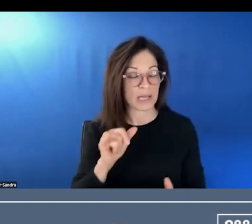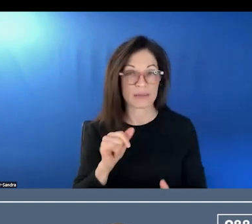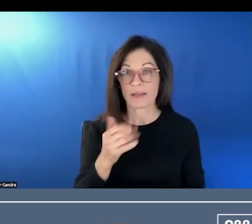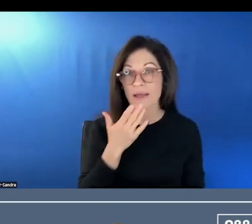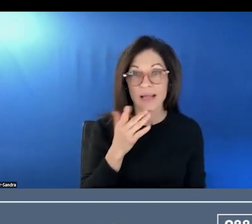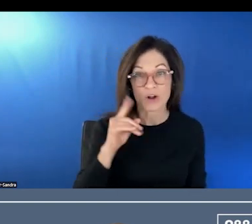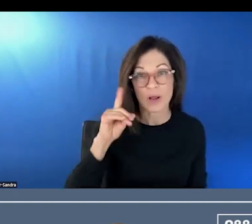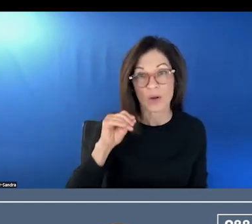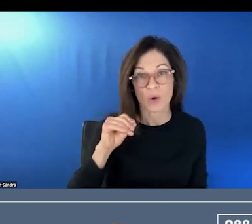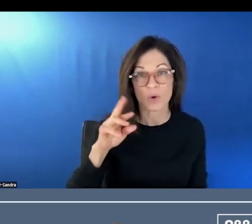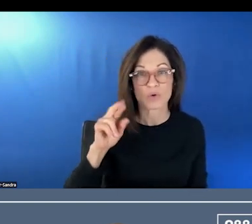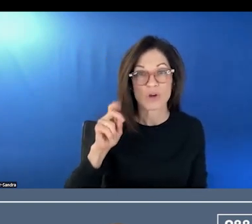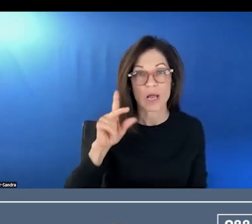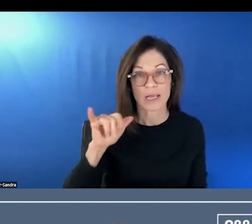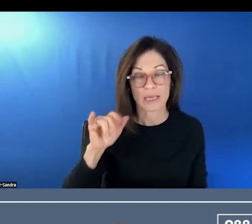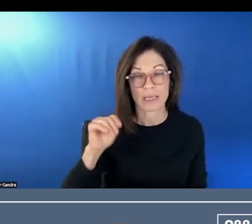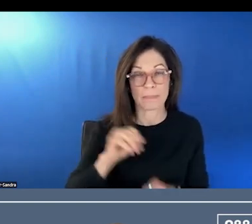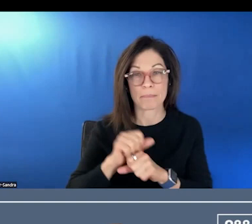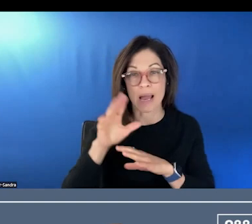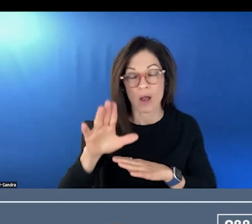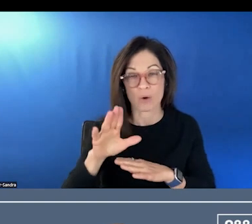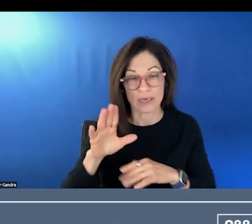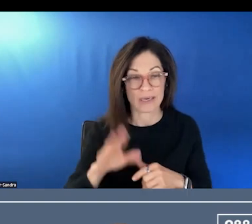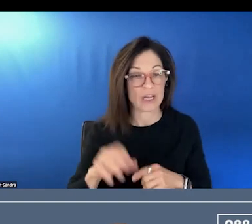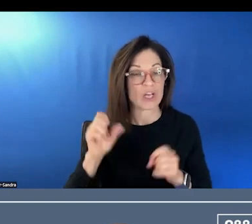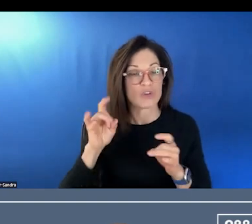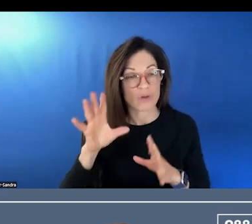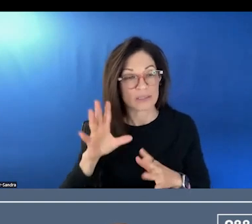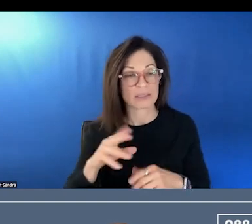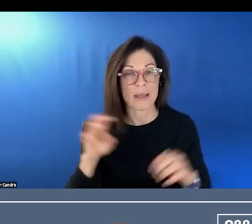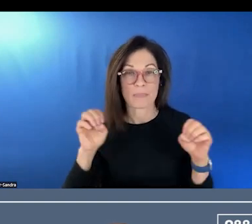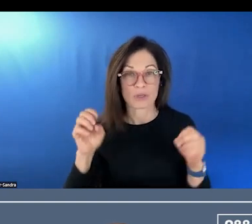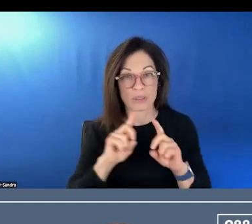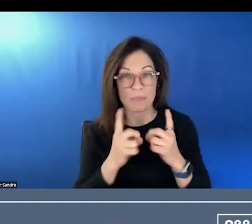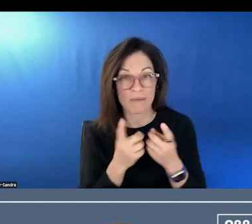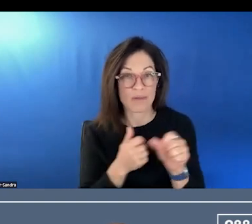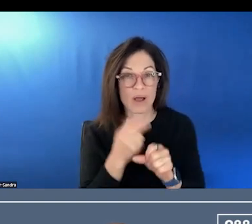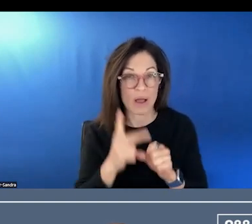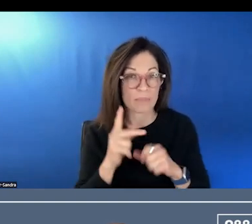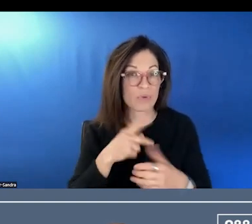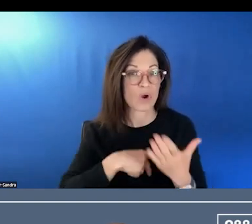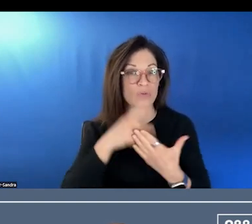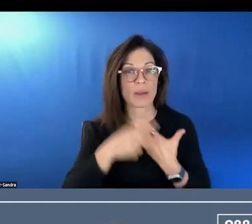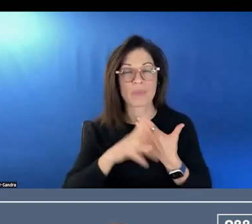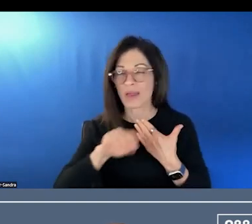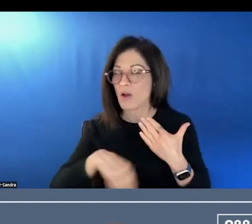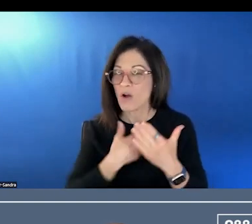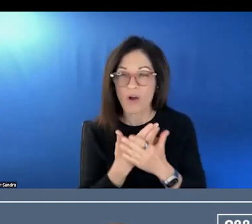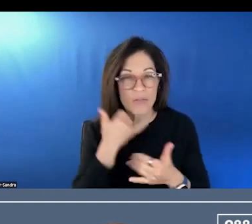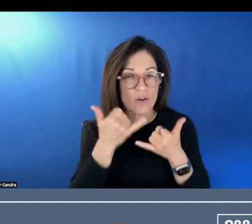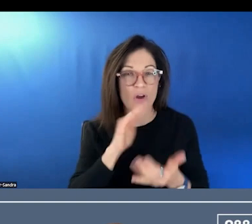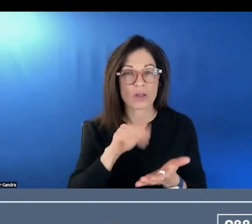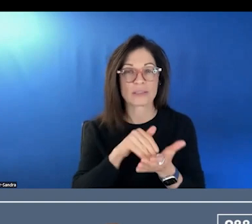Colorado Rocky Mountain Crisis Partners Emergency Department follow-up programs. There's the work that all of the call centers have